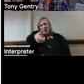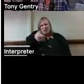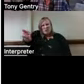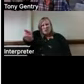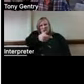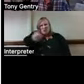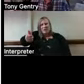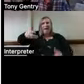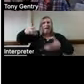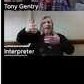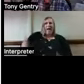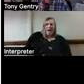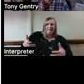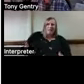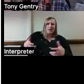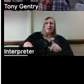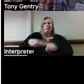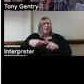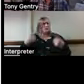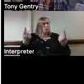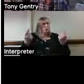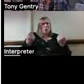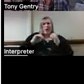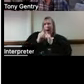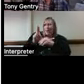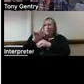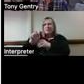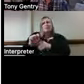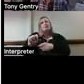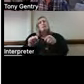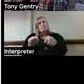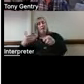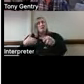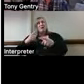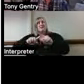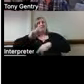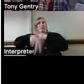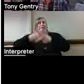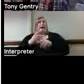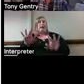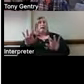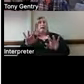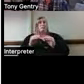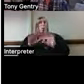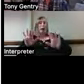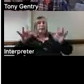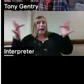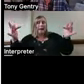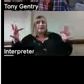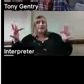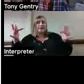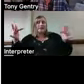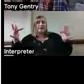and you're in a panic mode when you need to use them. There are aerosol fire extinguishers that work very simply and very